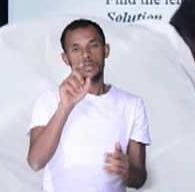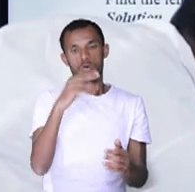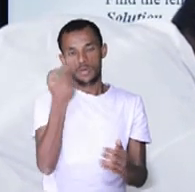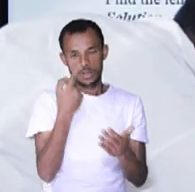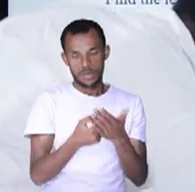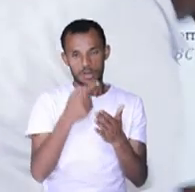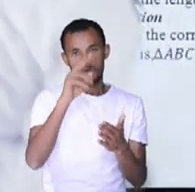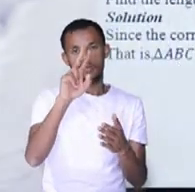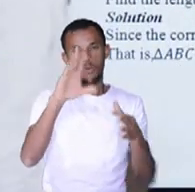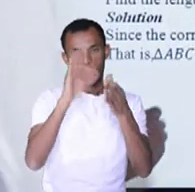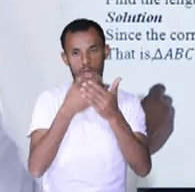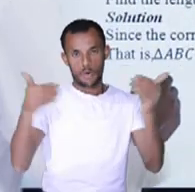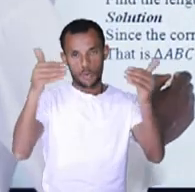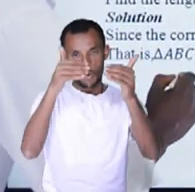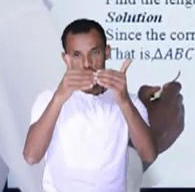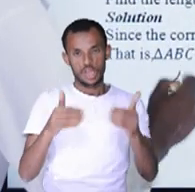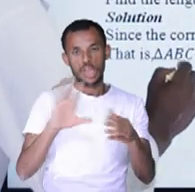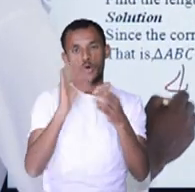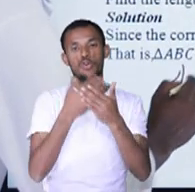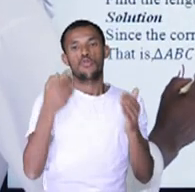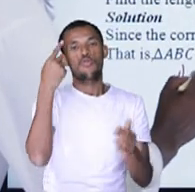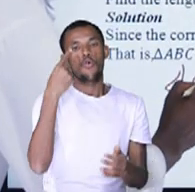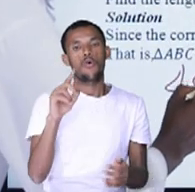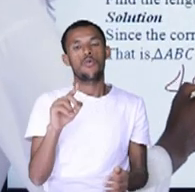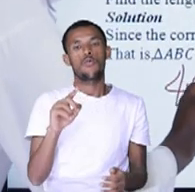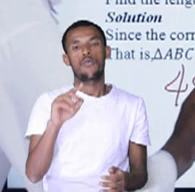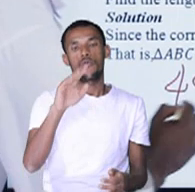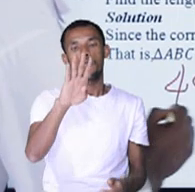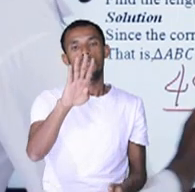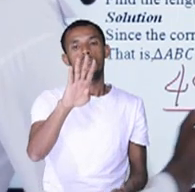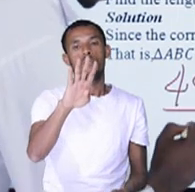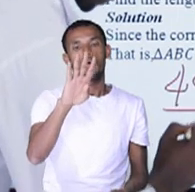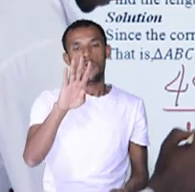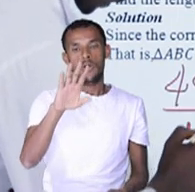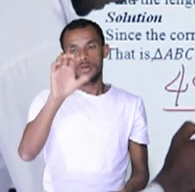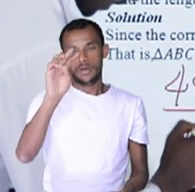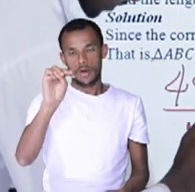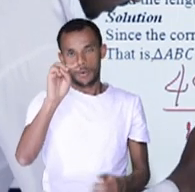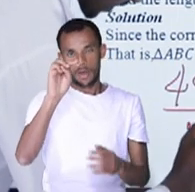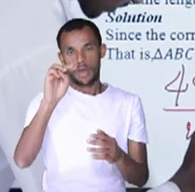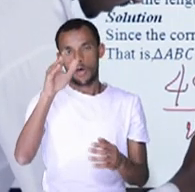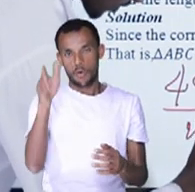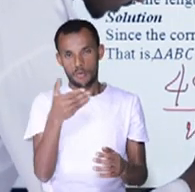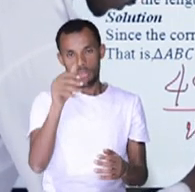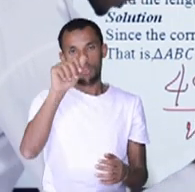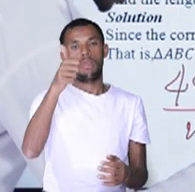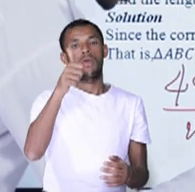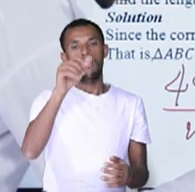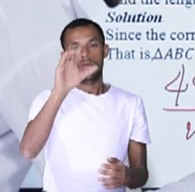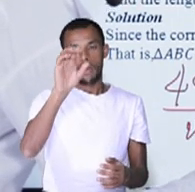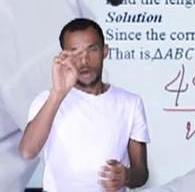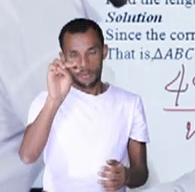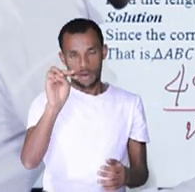two equations, 4 centimeter over 10 centimeter,